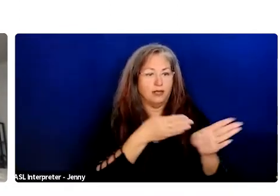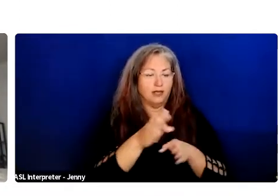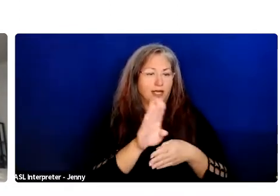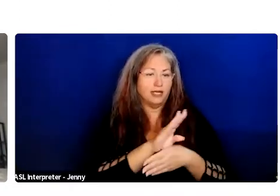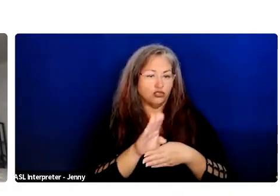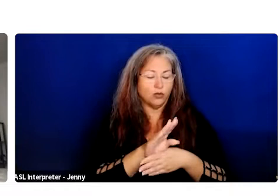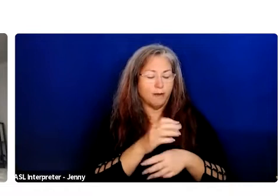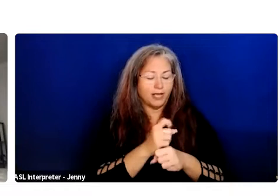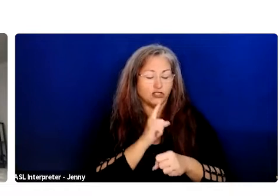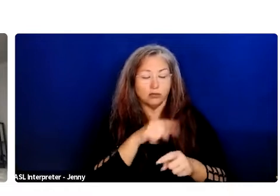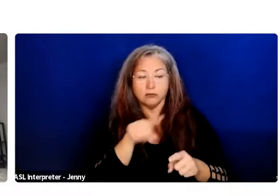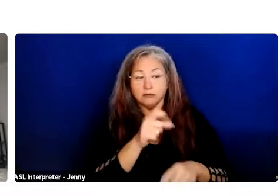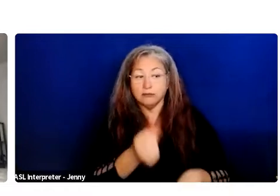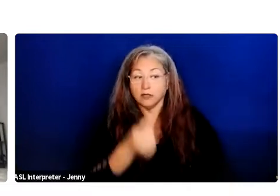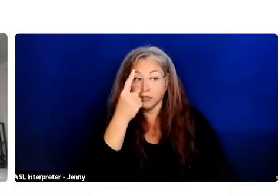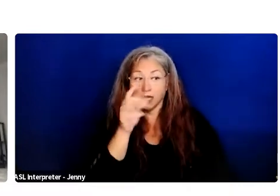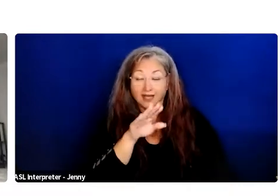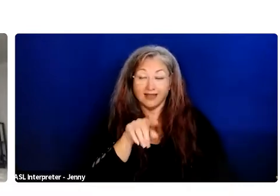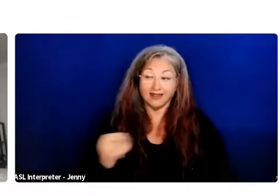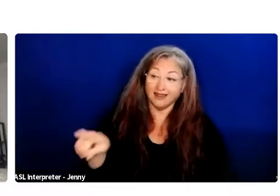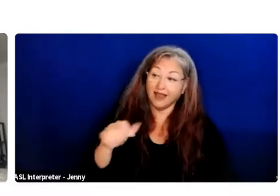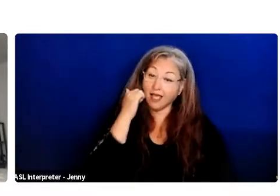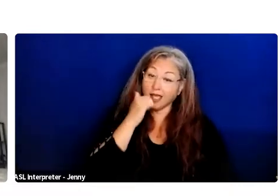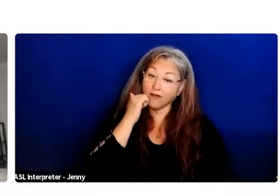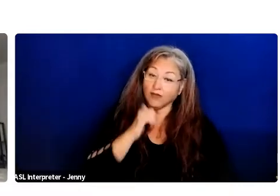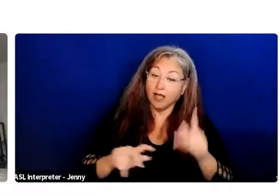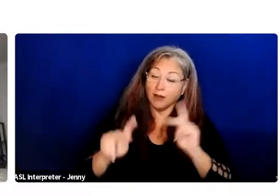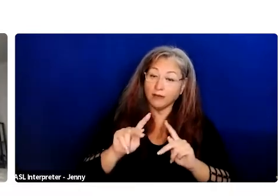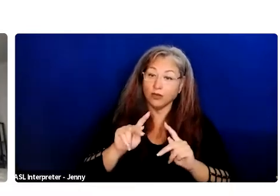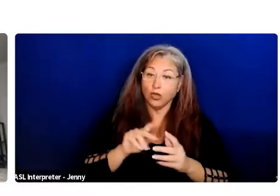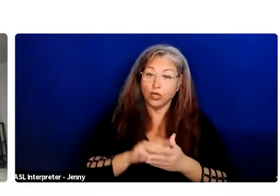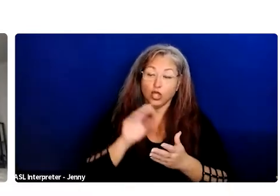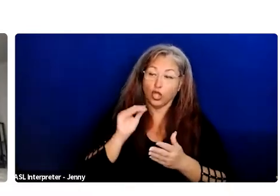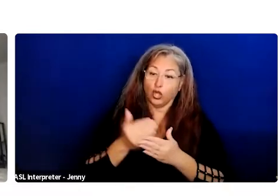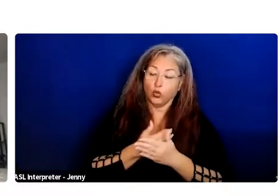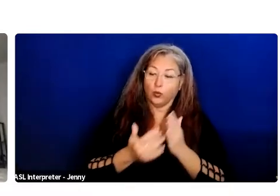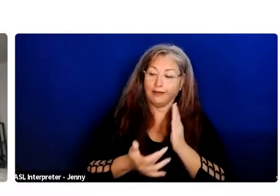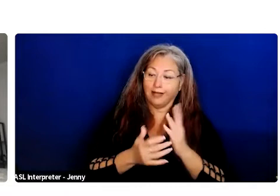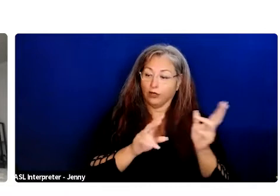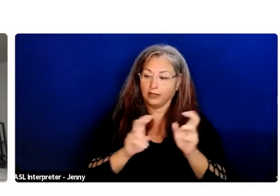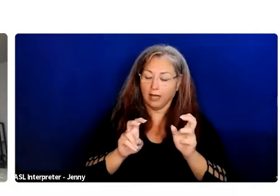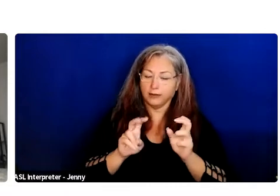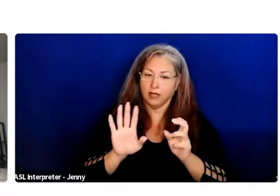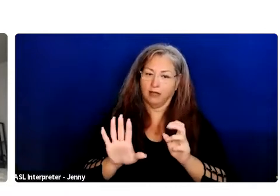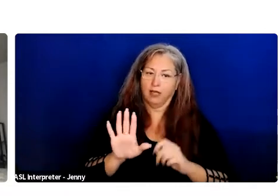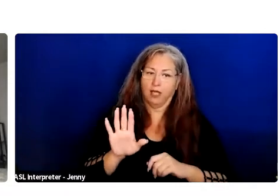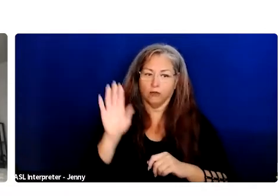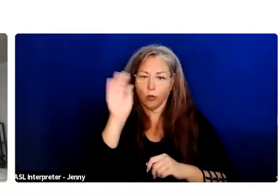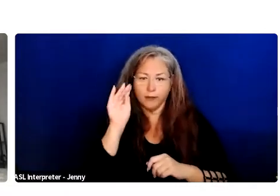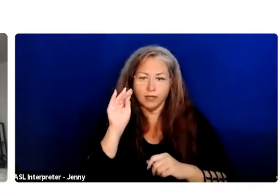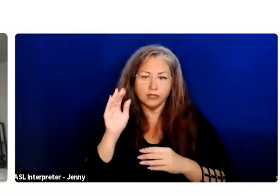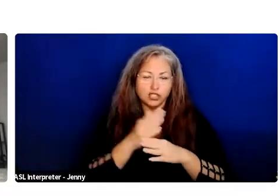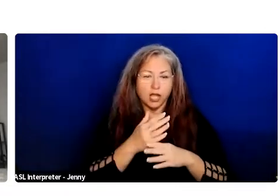understand how everyday people feel when they learn new technical topics for the first time, or perhaps